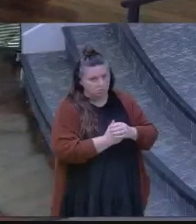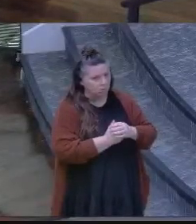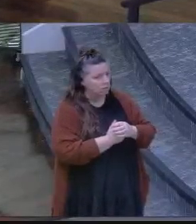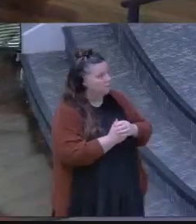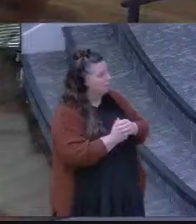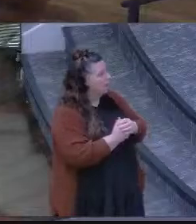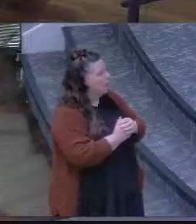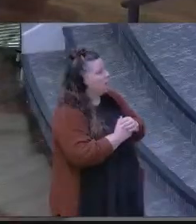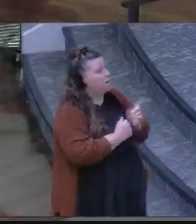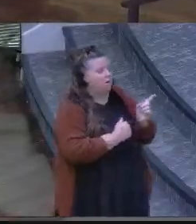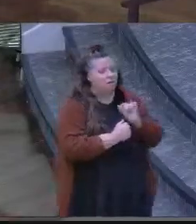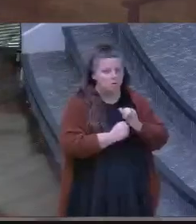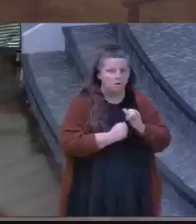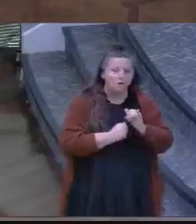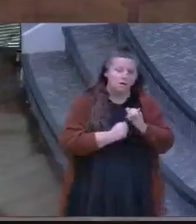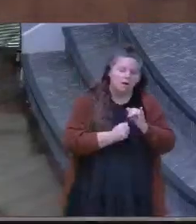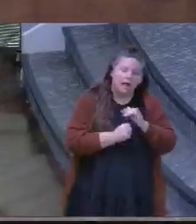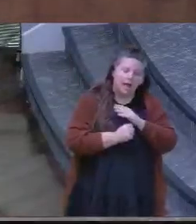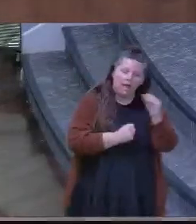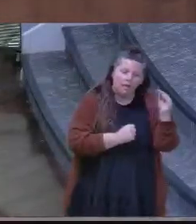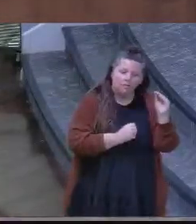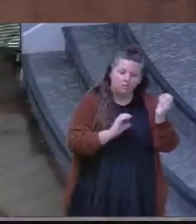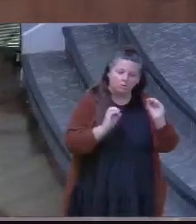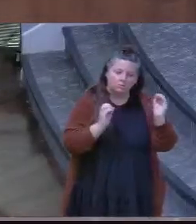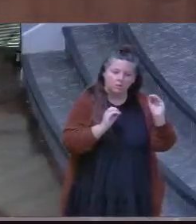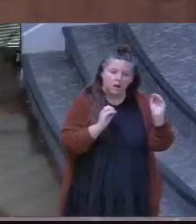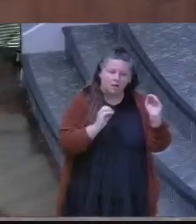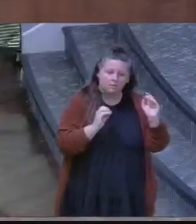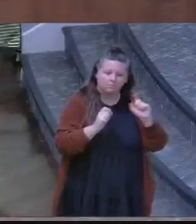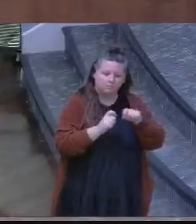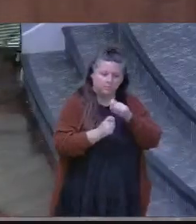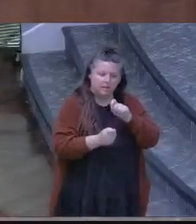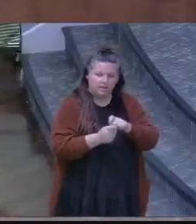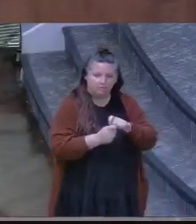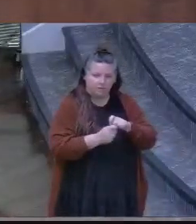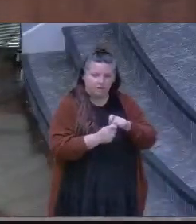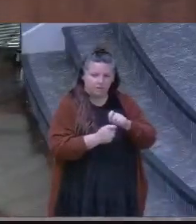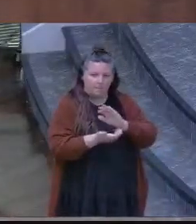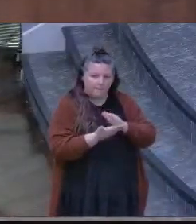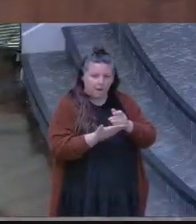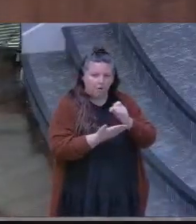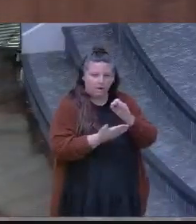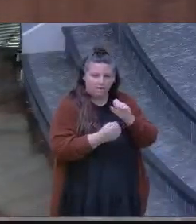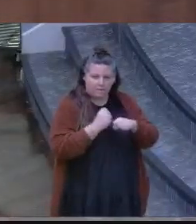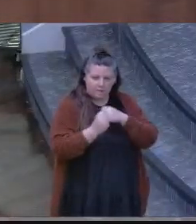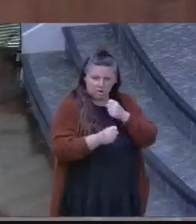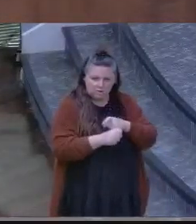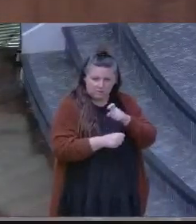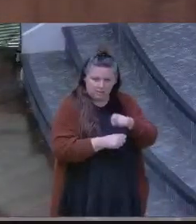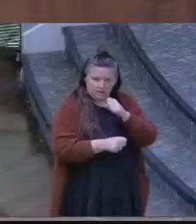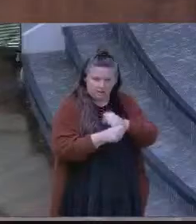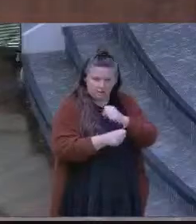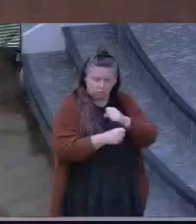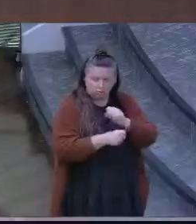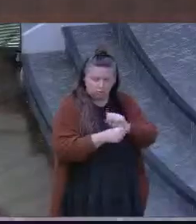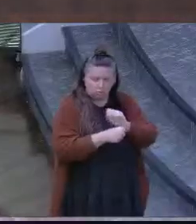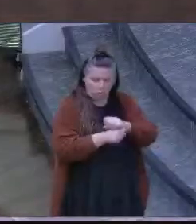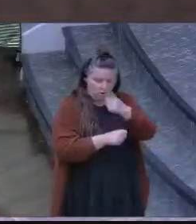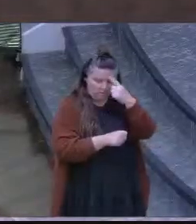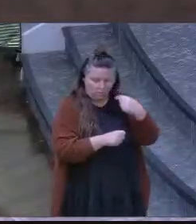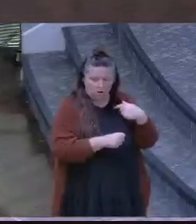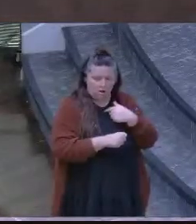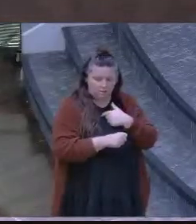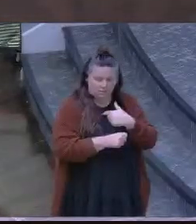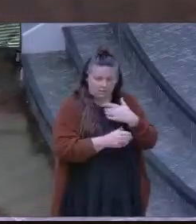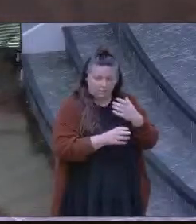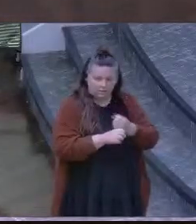I see. And there's not a certain amount of years they have to have been with us. Can you remind me, like, to even get the